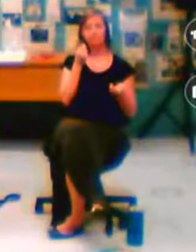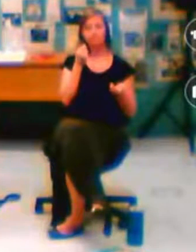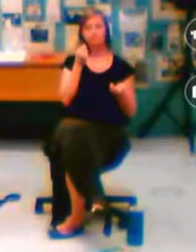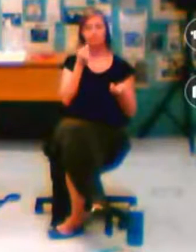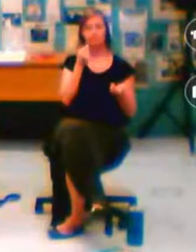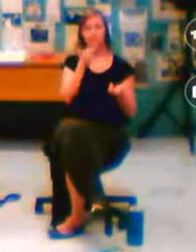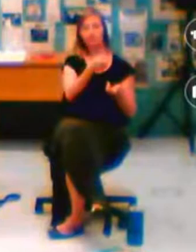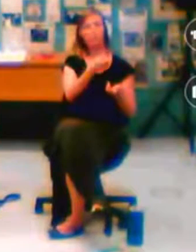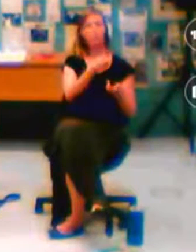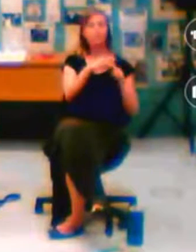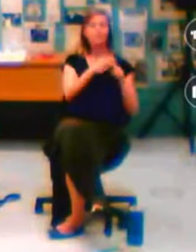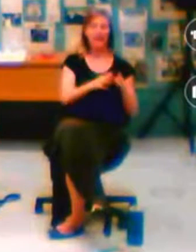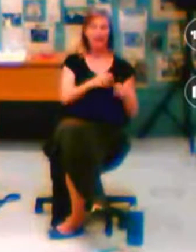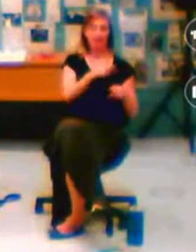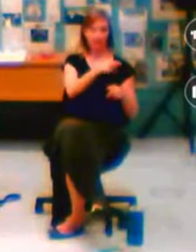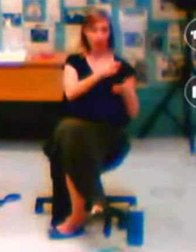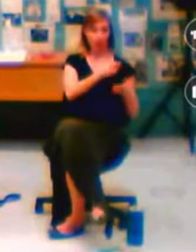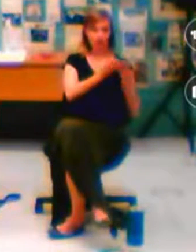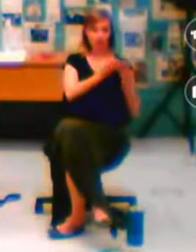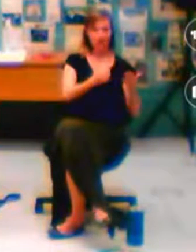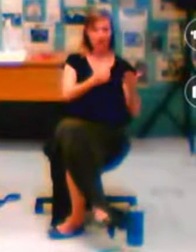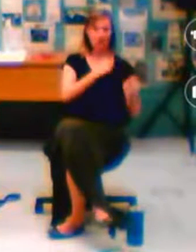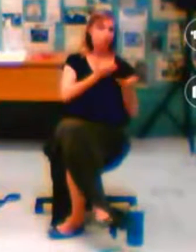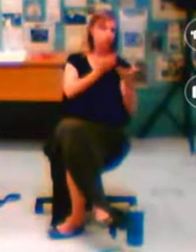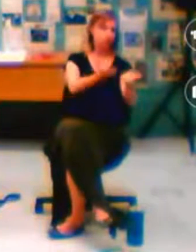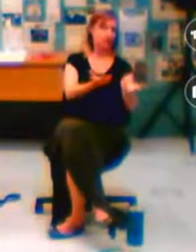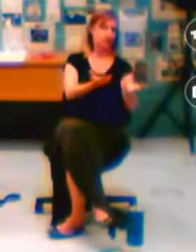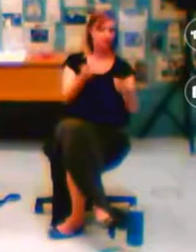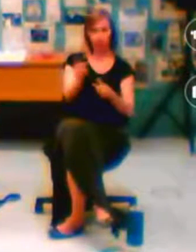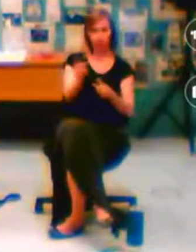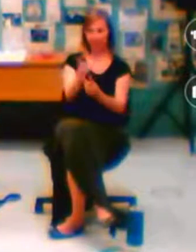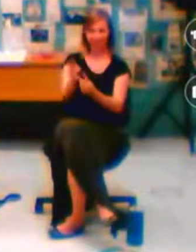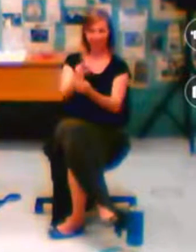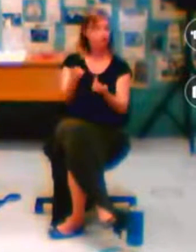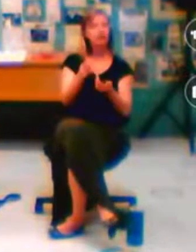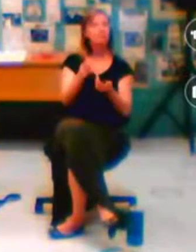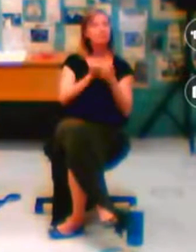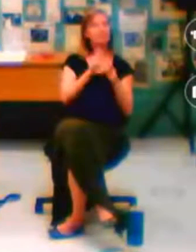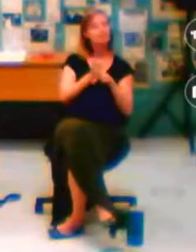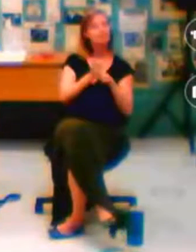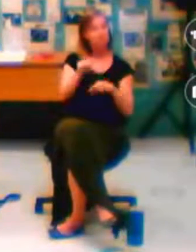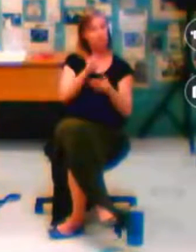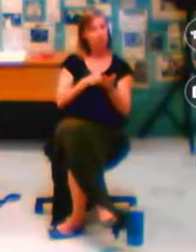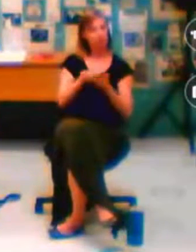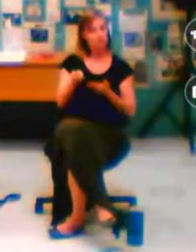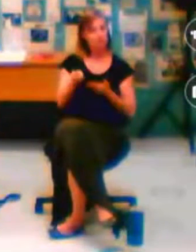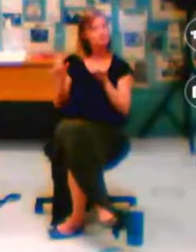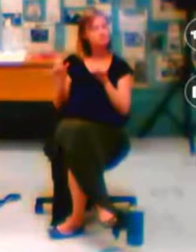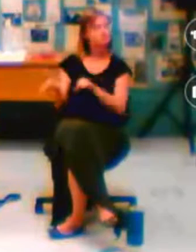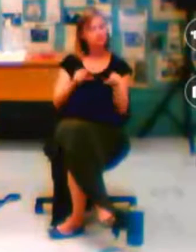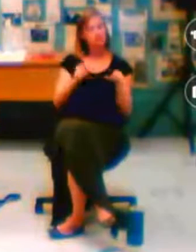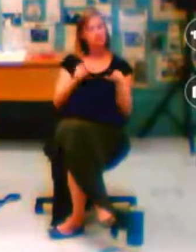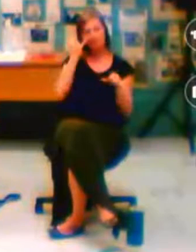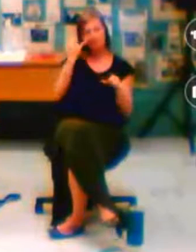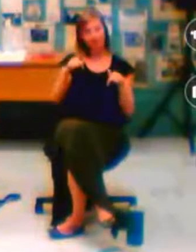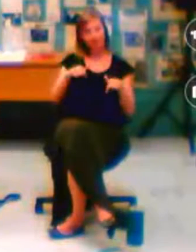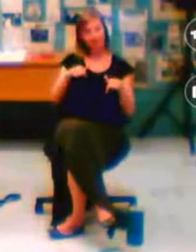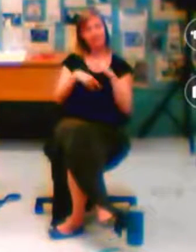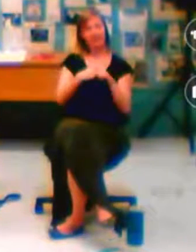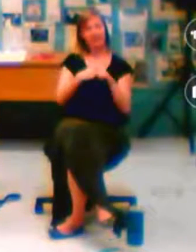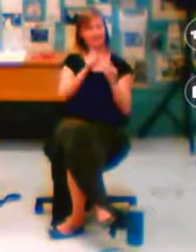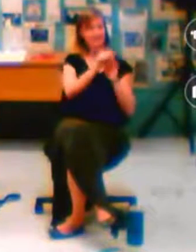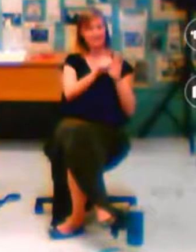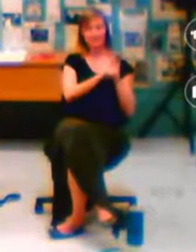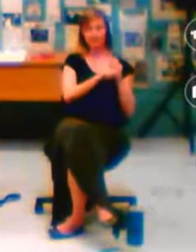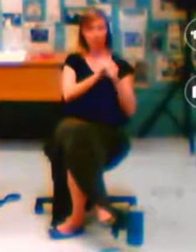follow, like auto insurance, you know, you crash your car. You can either take the money and go get it fixed yourself, or you can go to the provider that